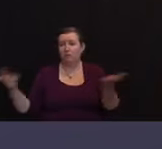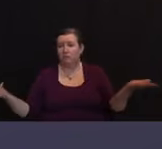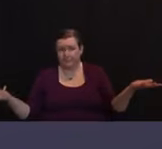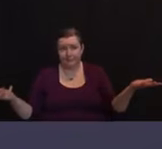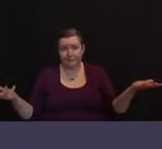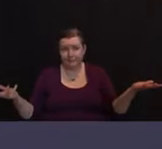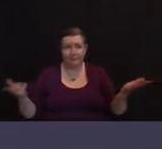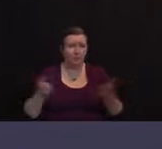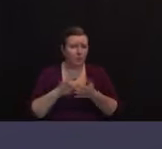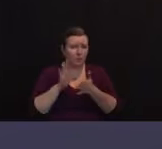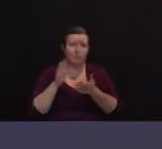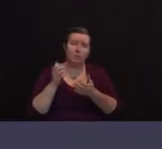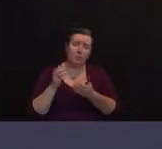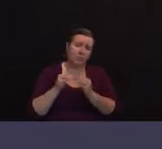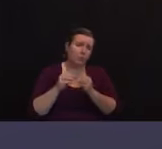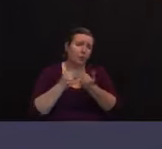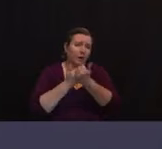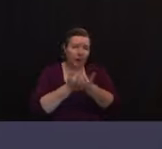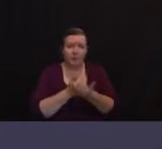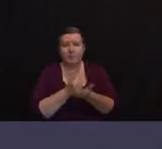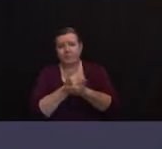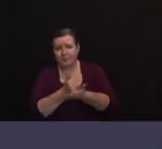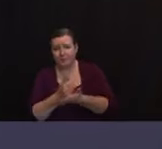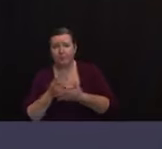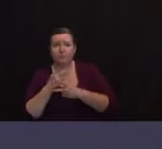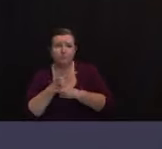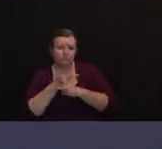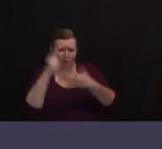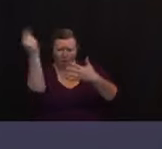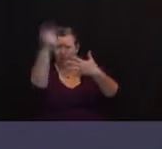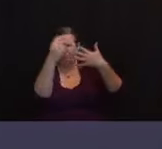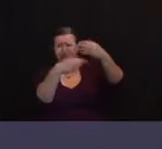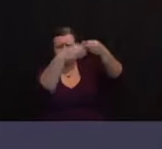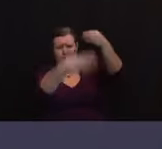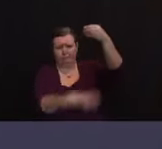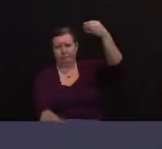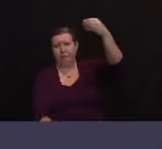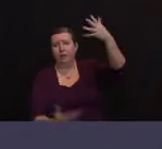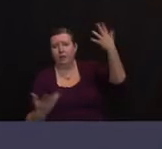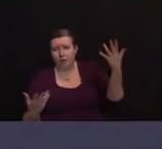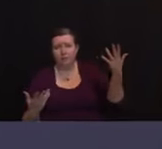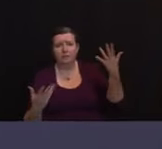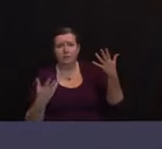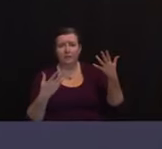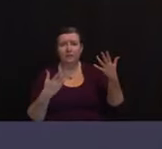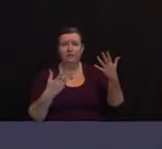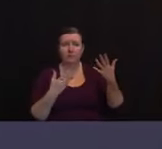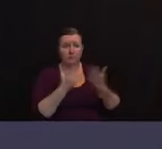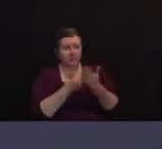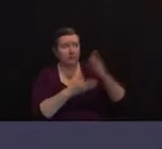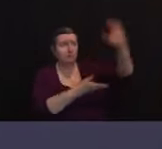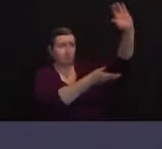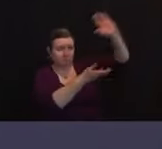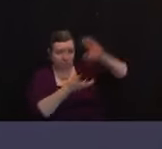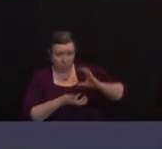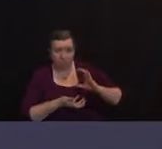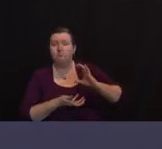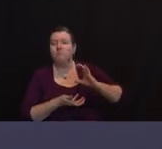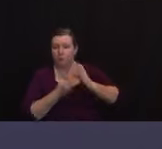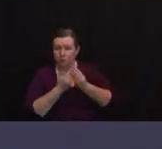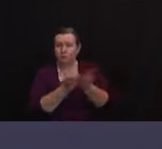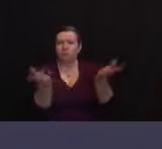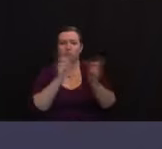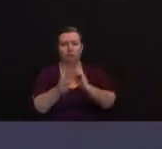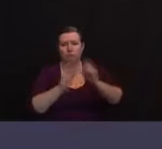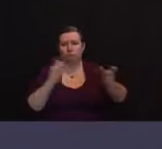could go on. There's lots of areas where we could put that those resources to good use. But we do owe folks a more comprehensive